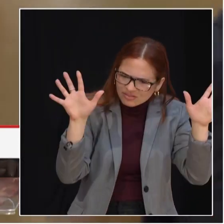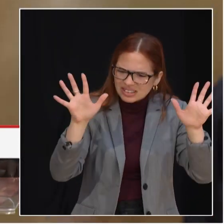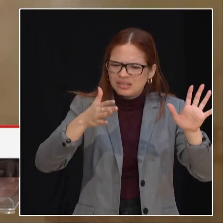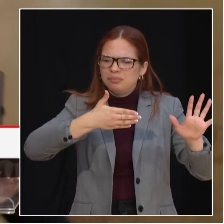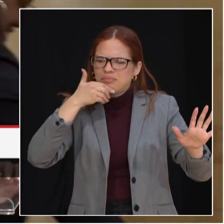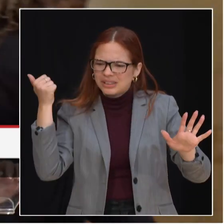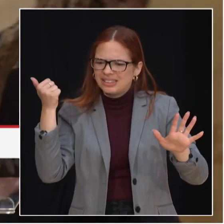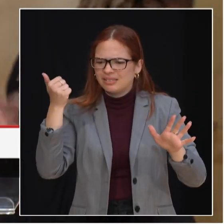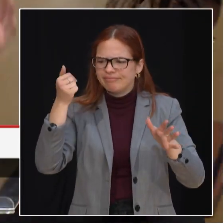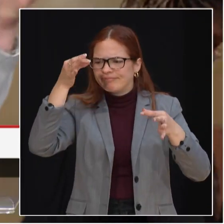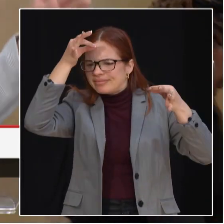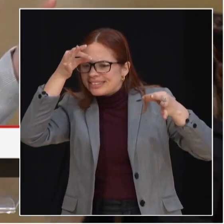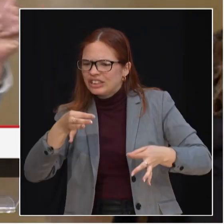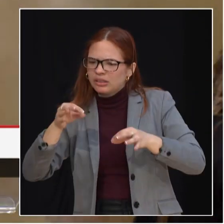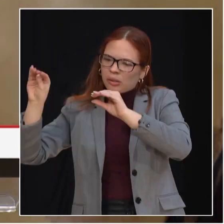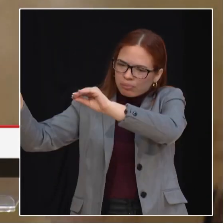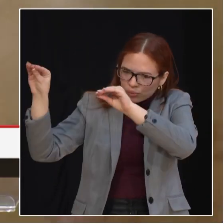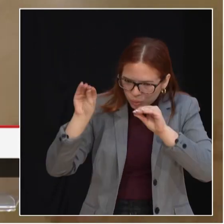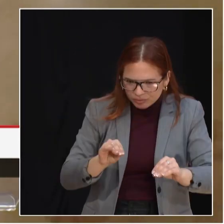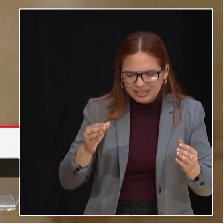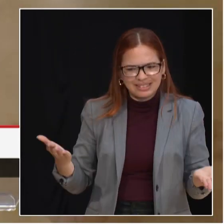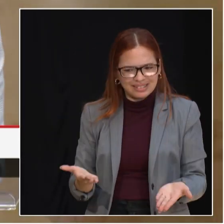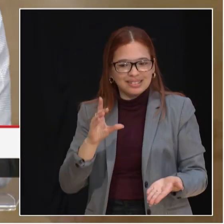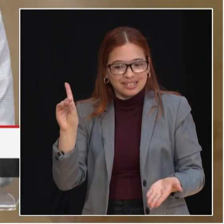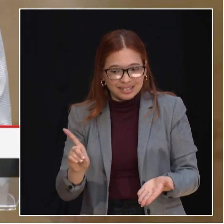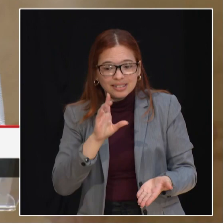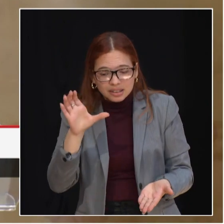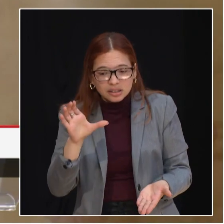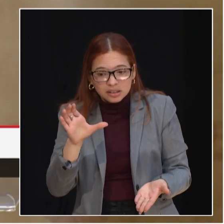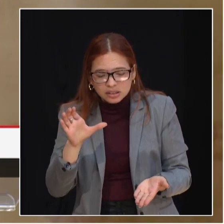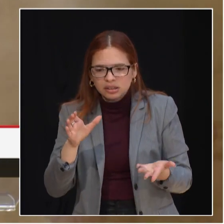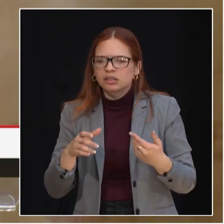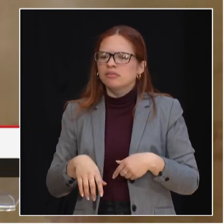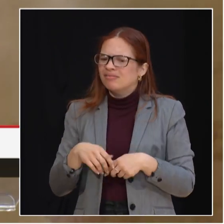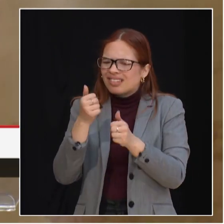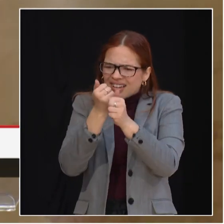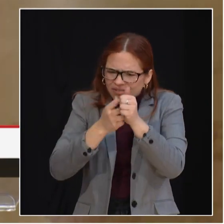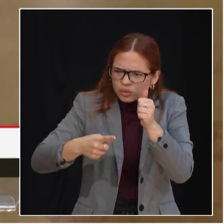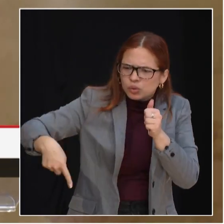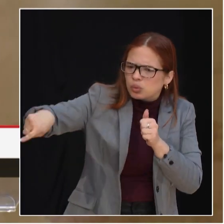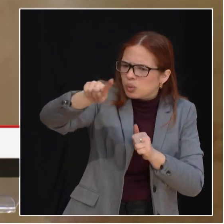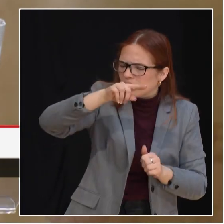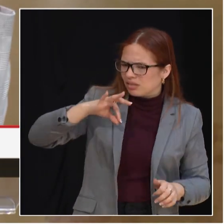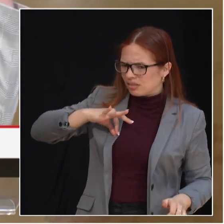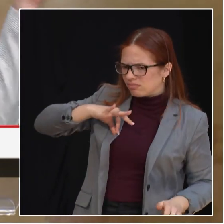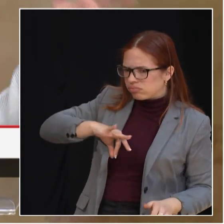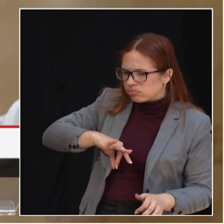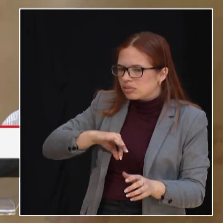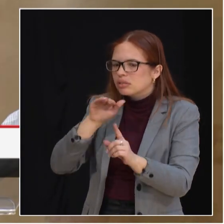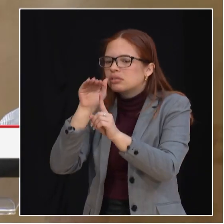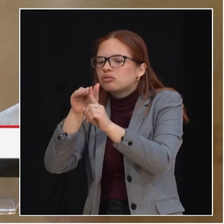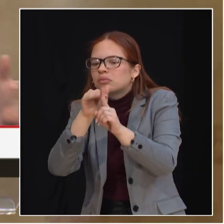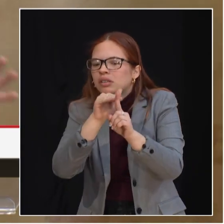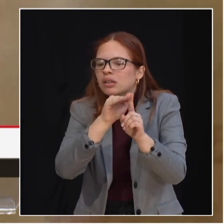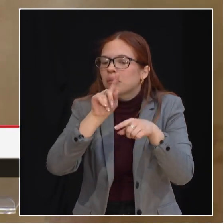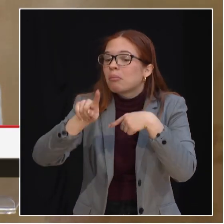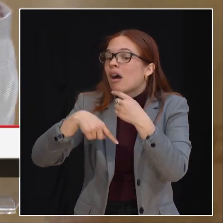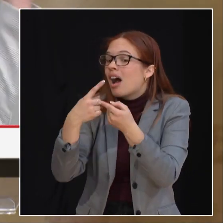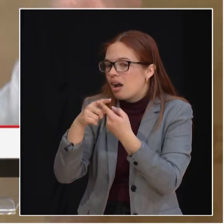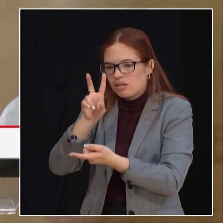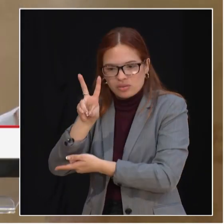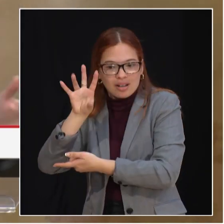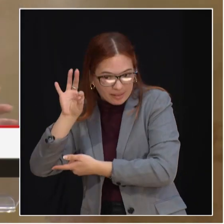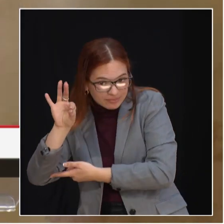DC. And for everyone's benefit, let me just remind you that information about the Vitality